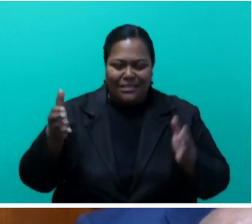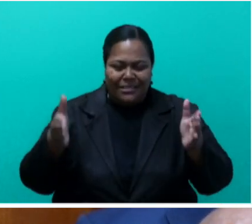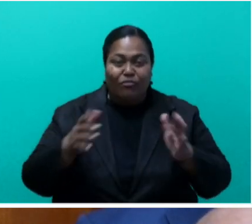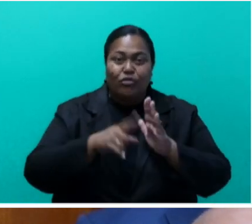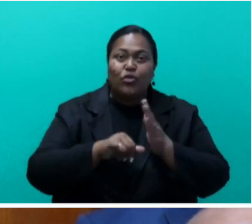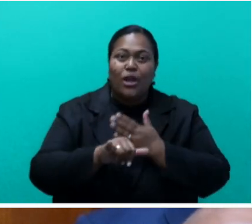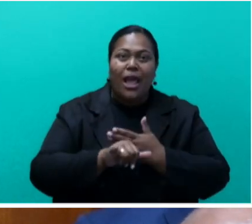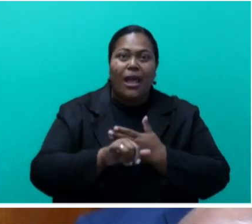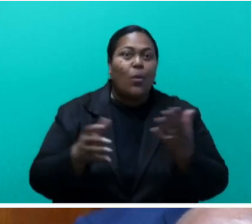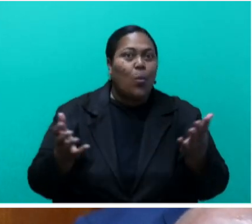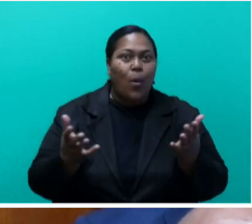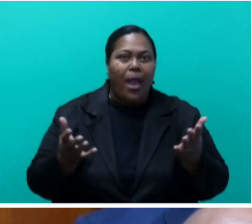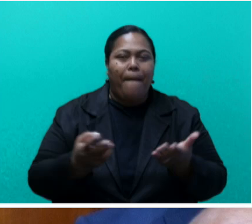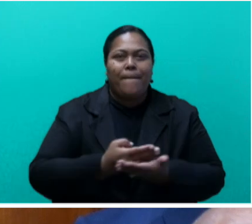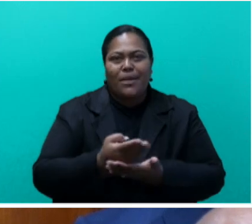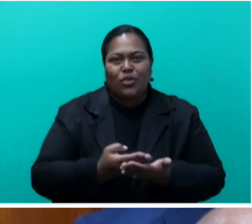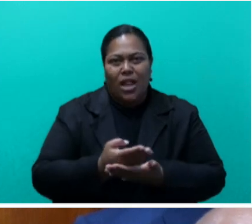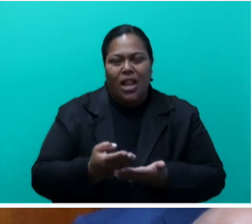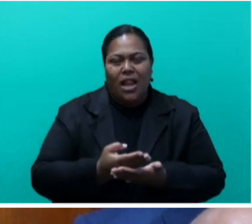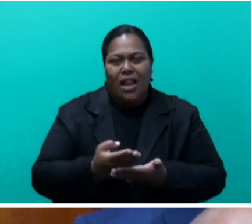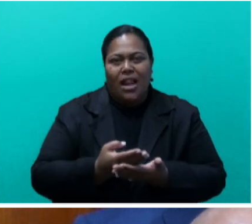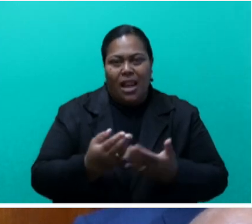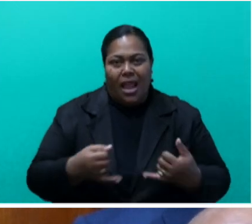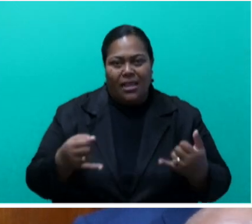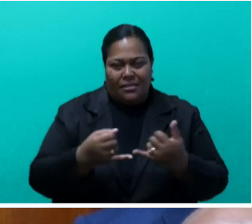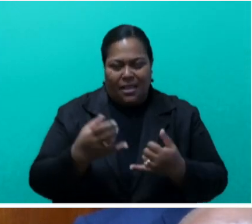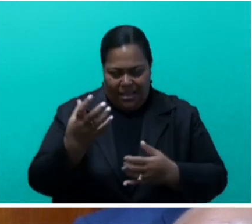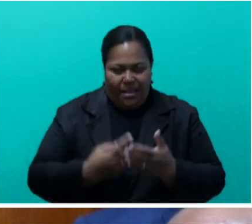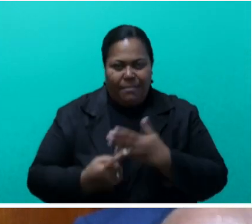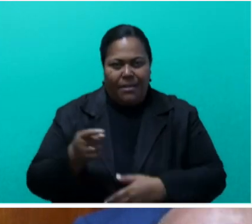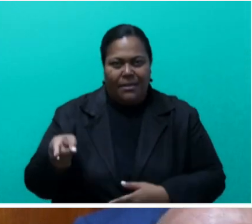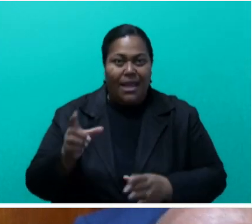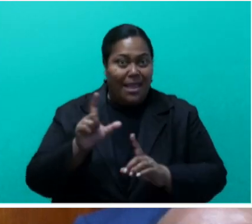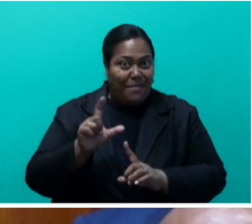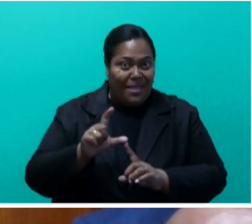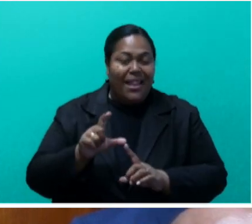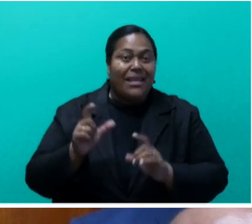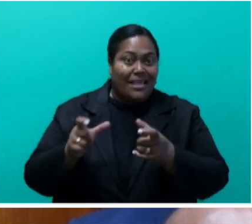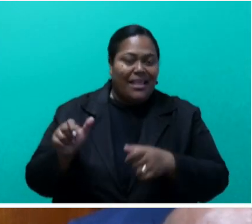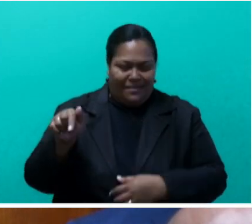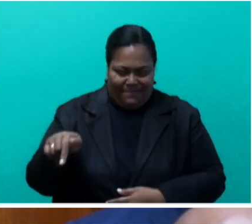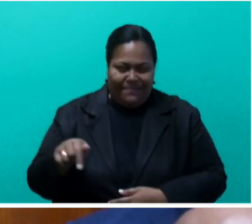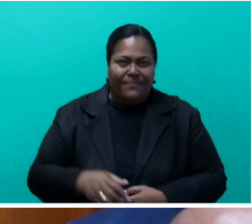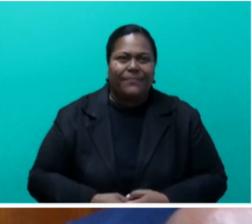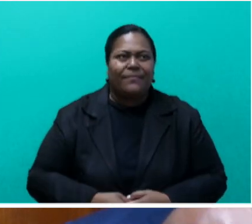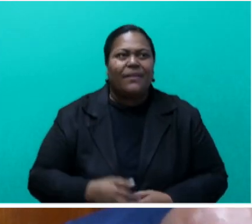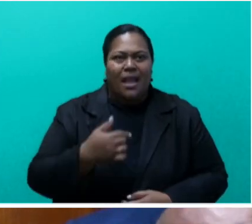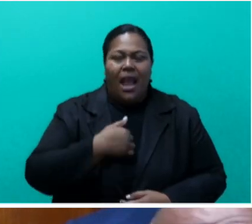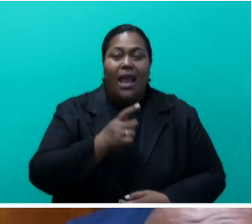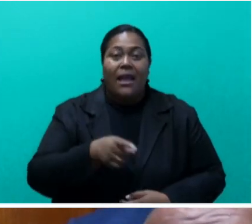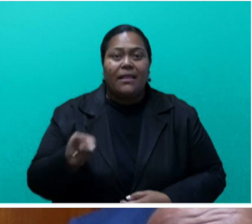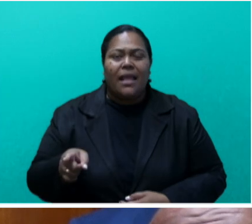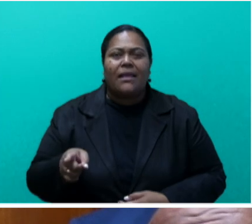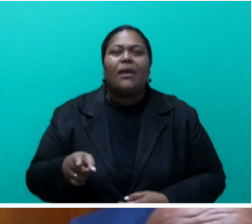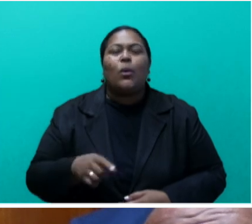in Majuro in the Republic of the Marshall Islands. And I attended this forums, Honourable Speaker, along with our Acting Director for